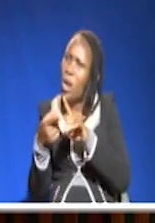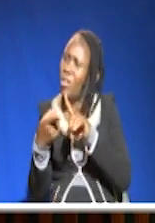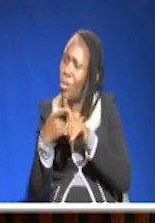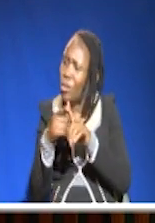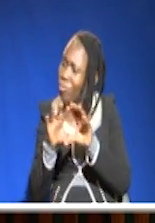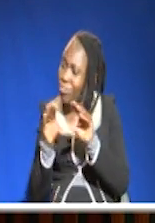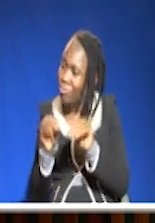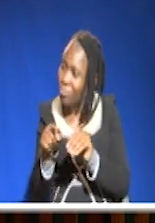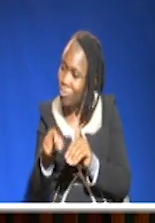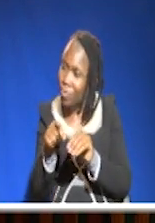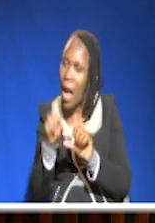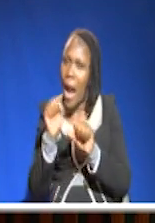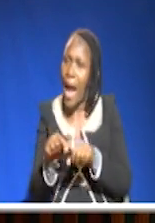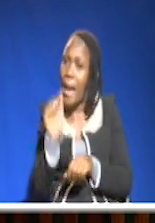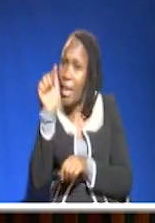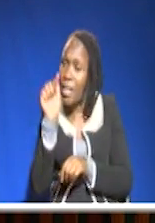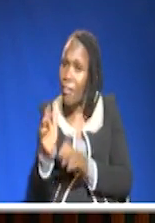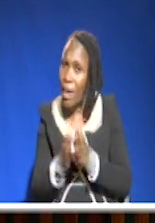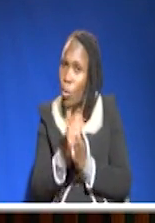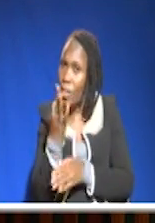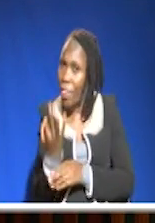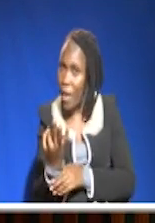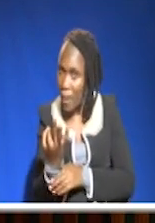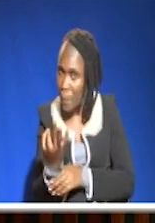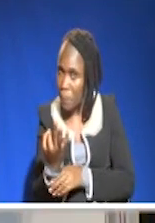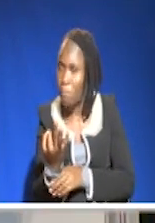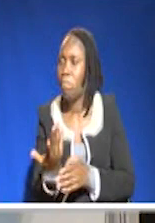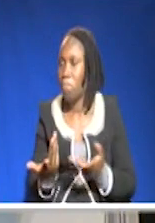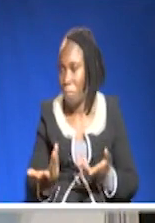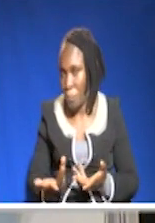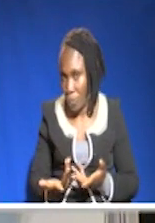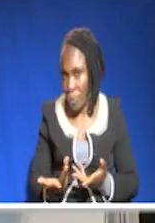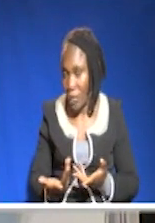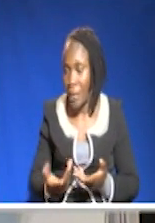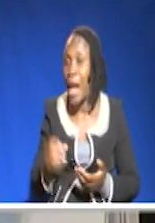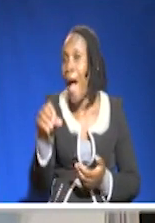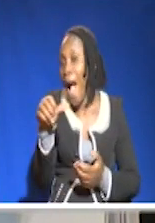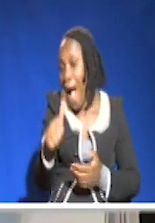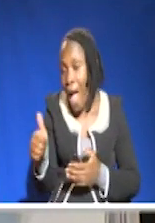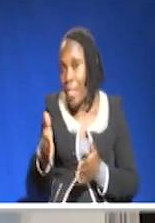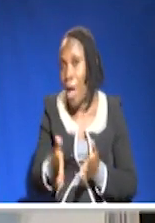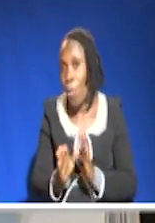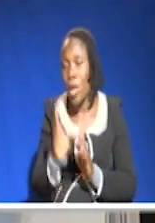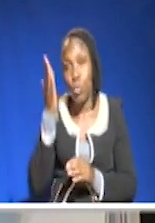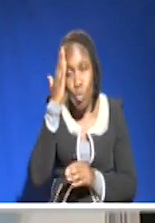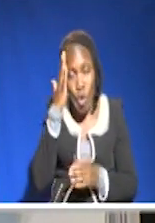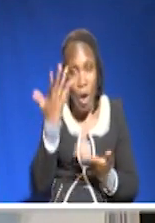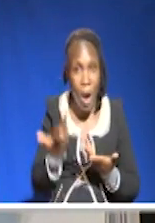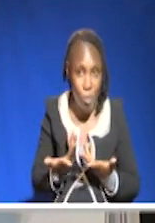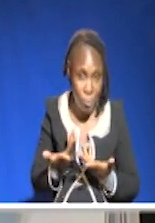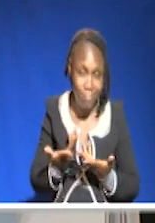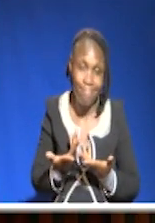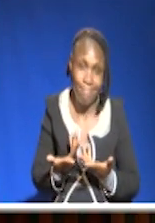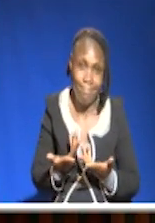digits are divisible by 3. The other alternative is, if